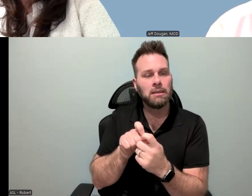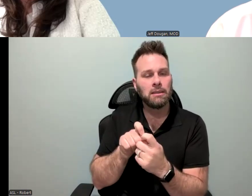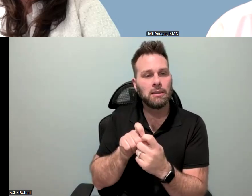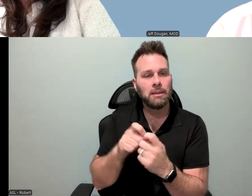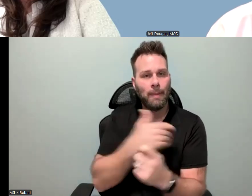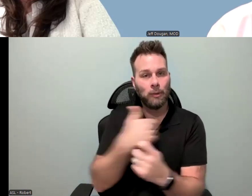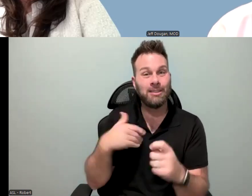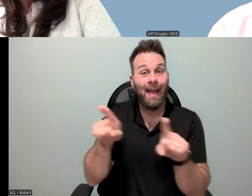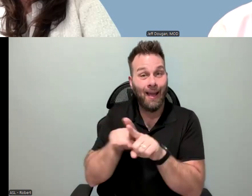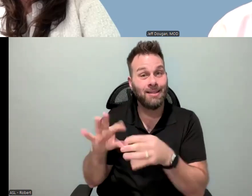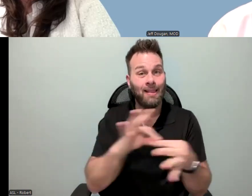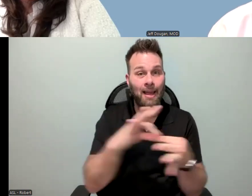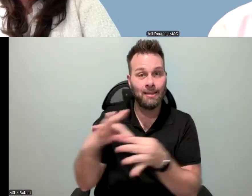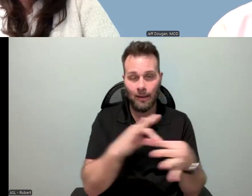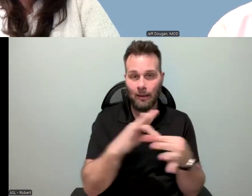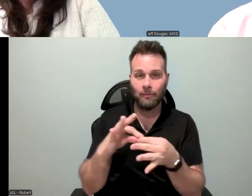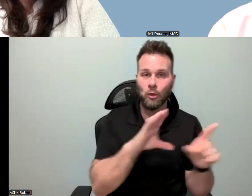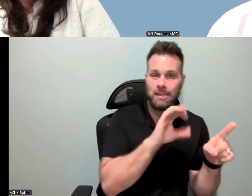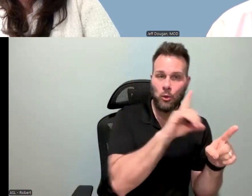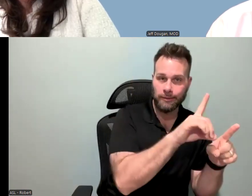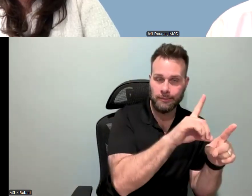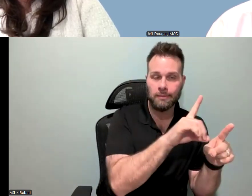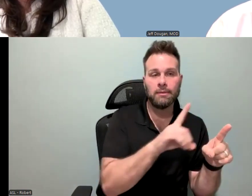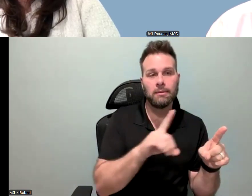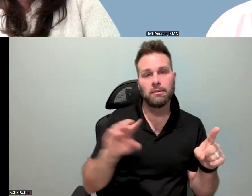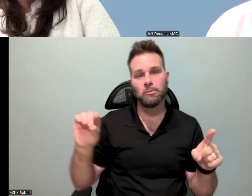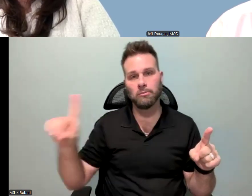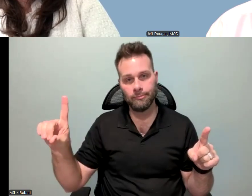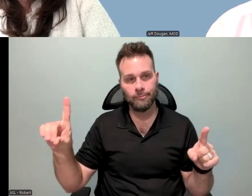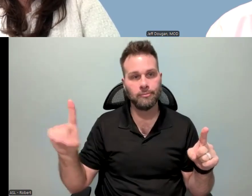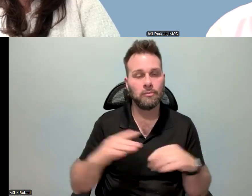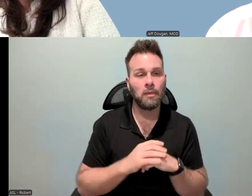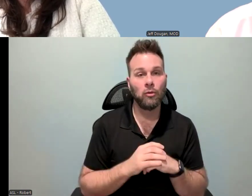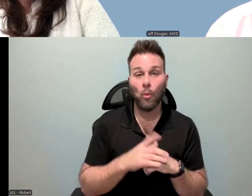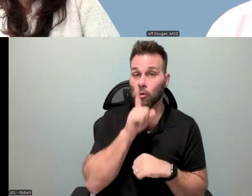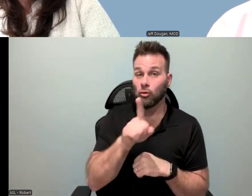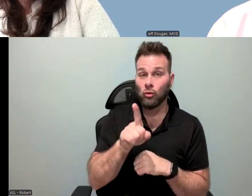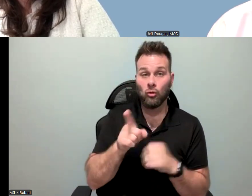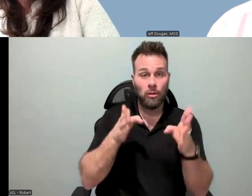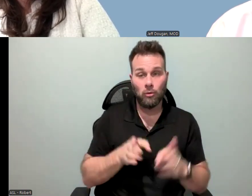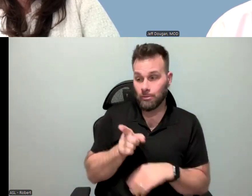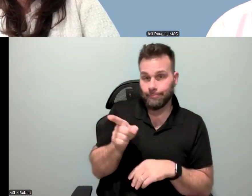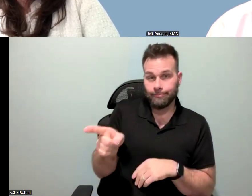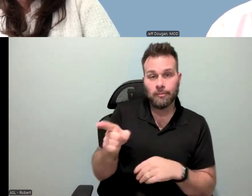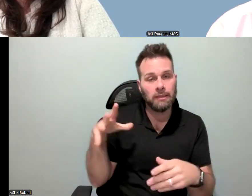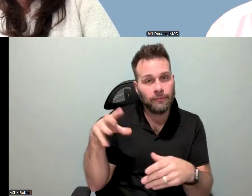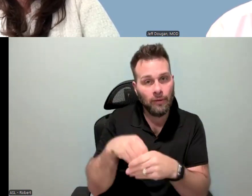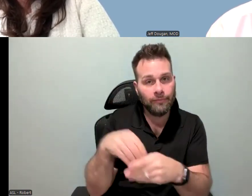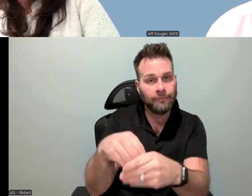on Disabilities. So making sure that you're keeping that person involved